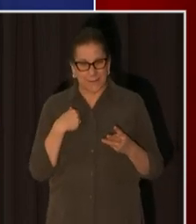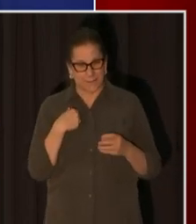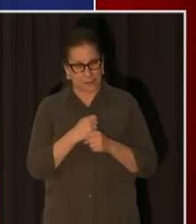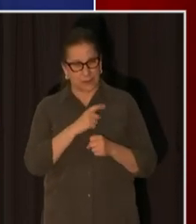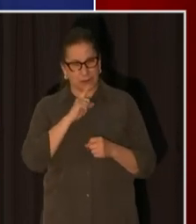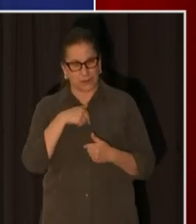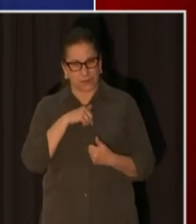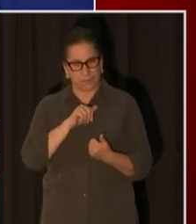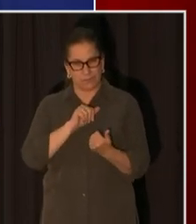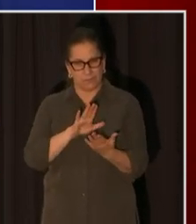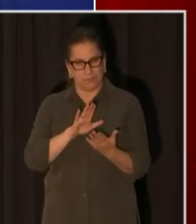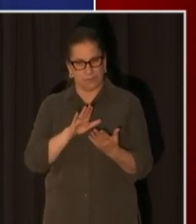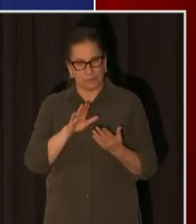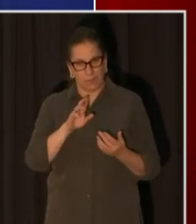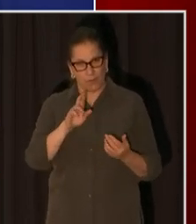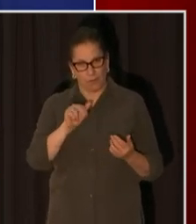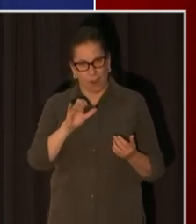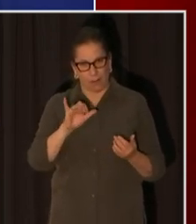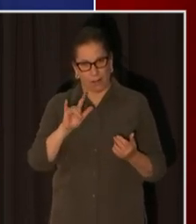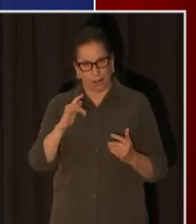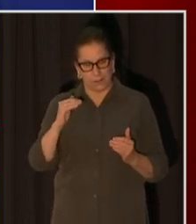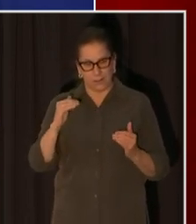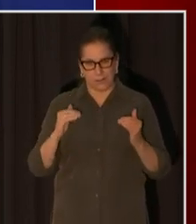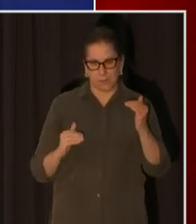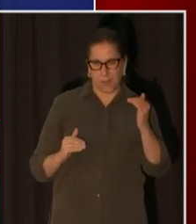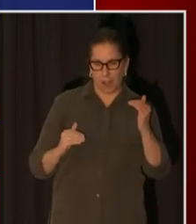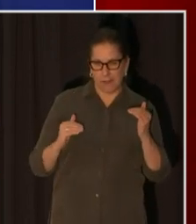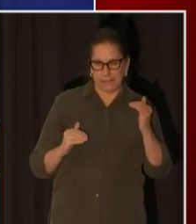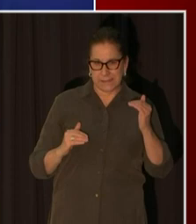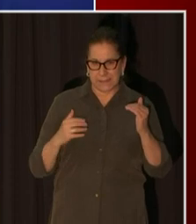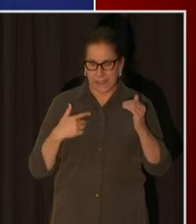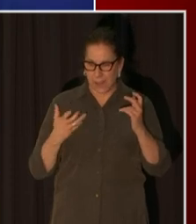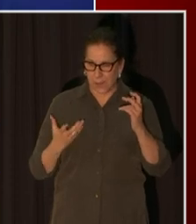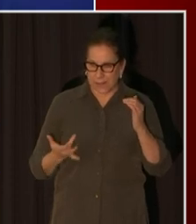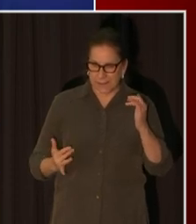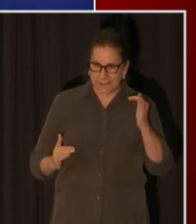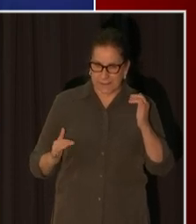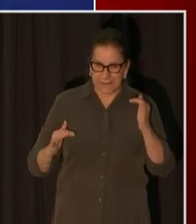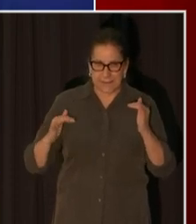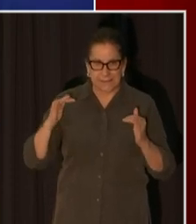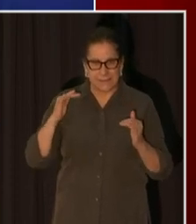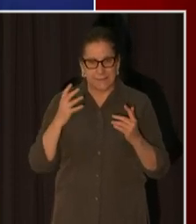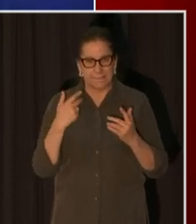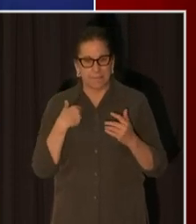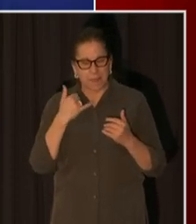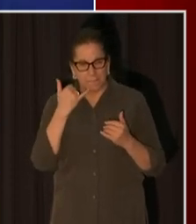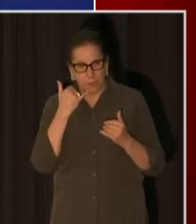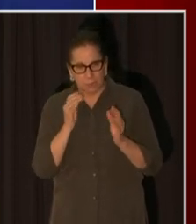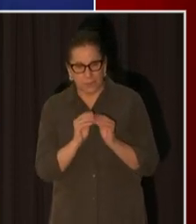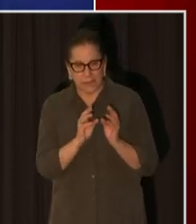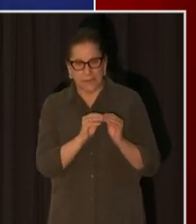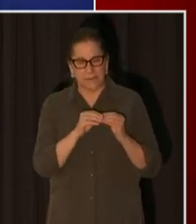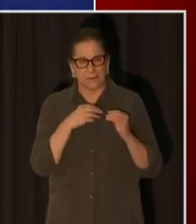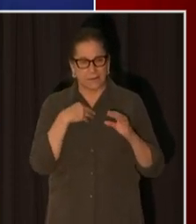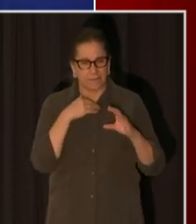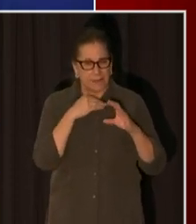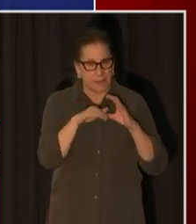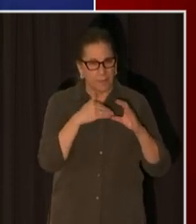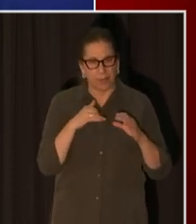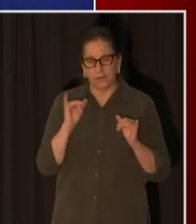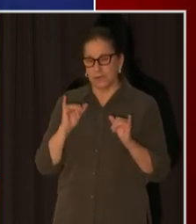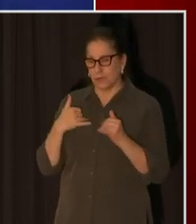it's definitely important for us to stay connected to the various models and the data that we